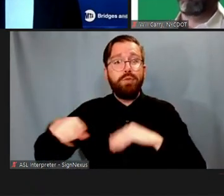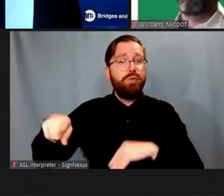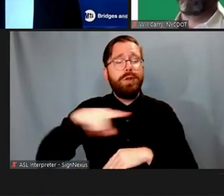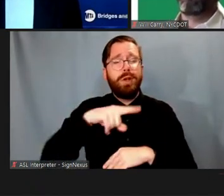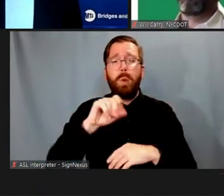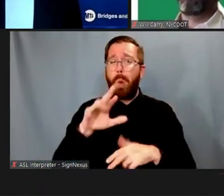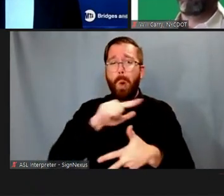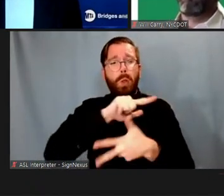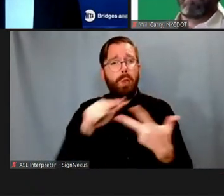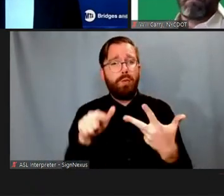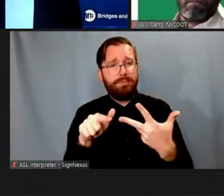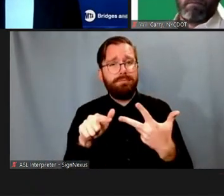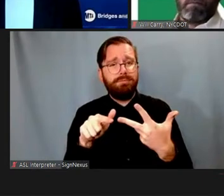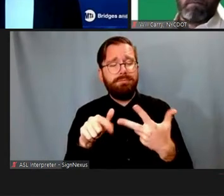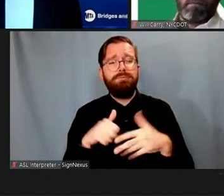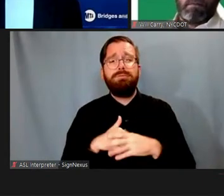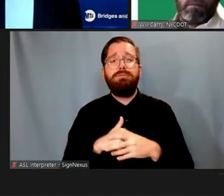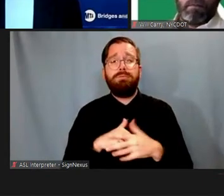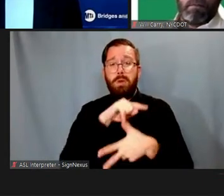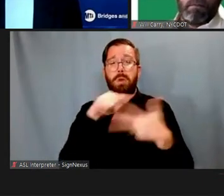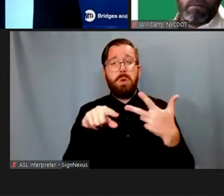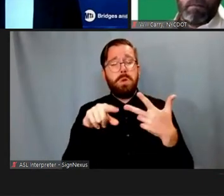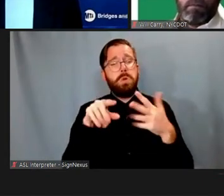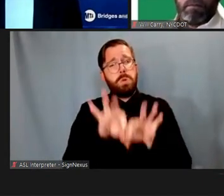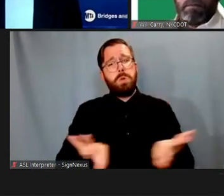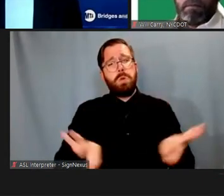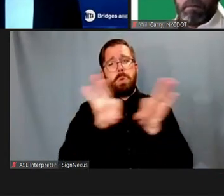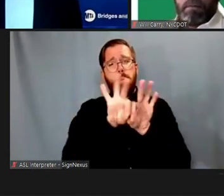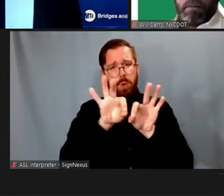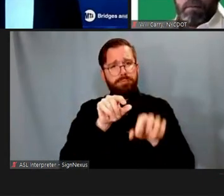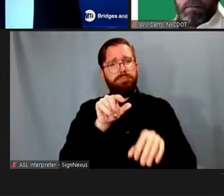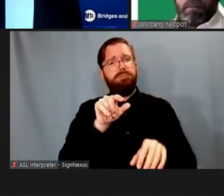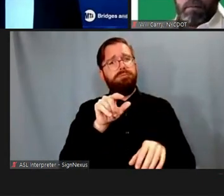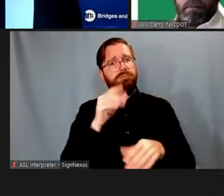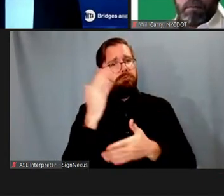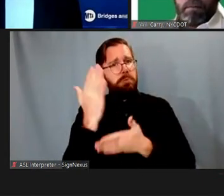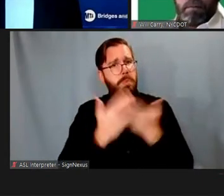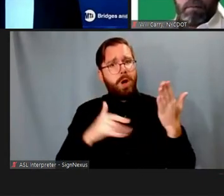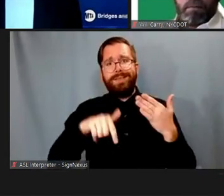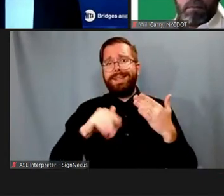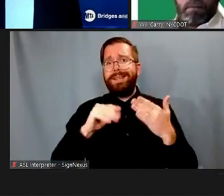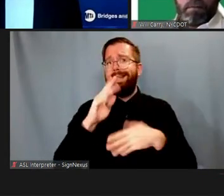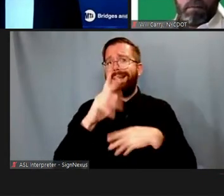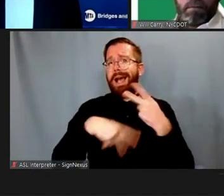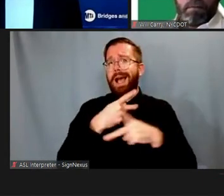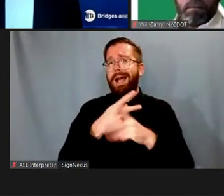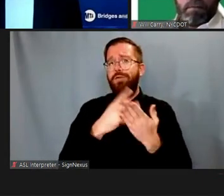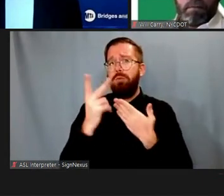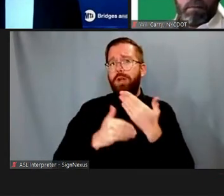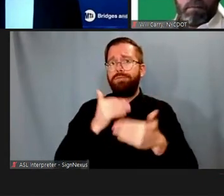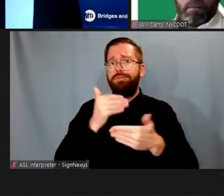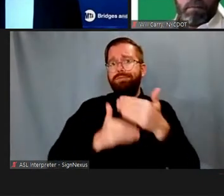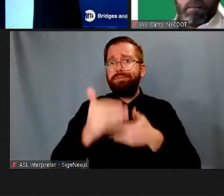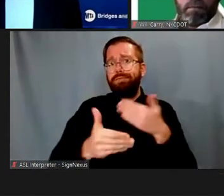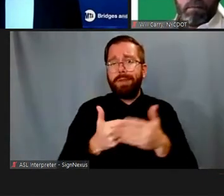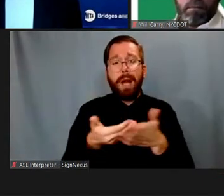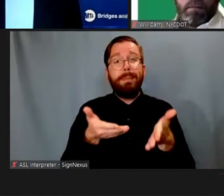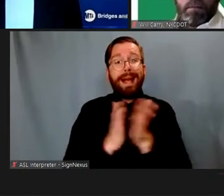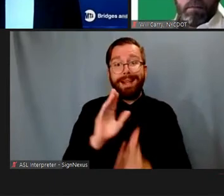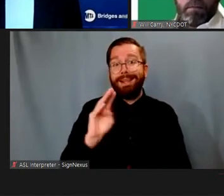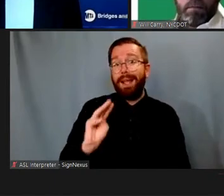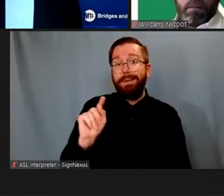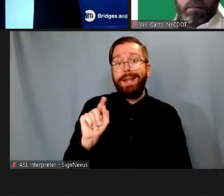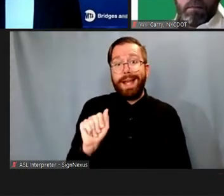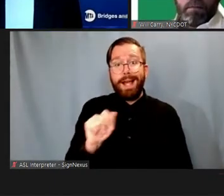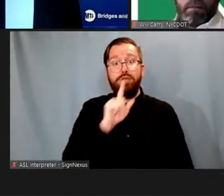here and those are critical qualities for an endeavor like this i'm calling on the mta to actually work in the best interests of the very